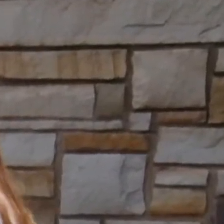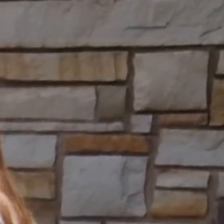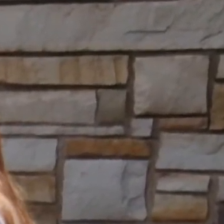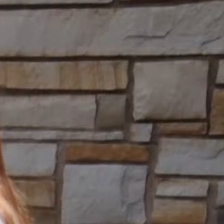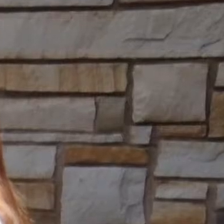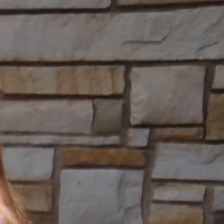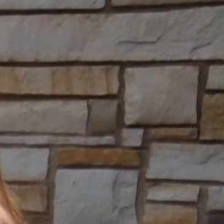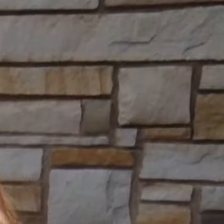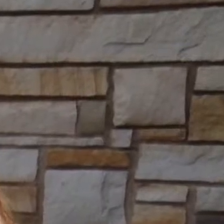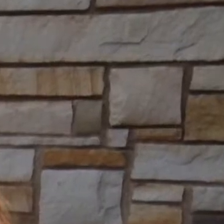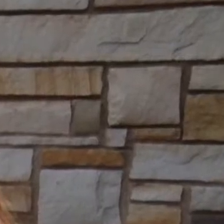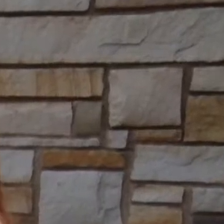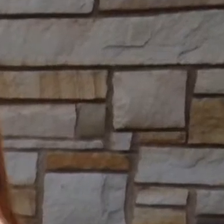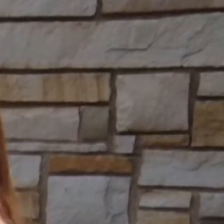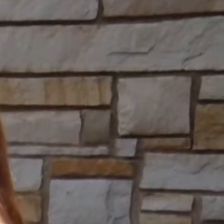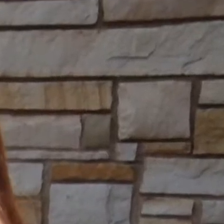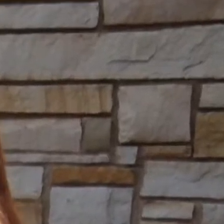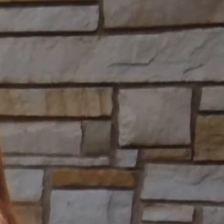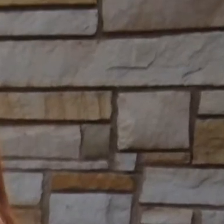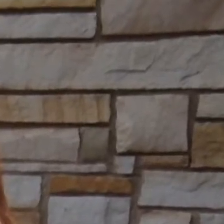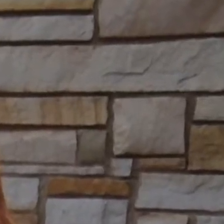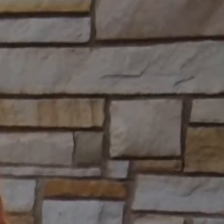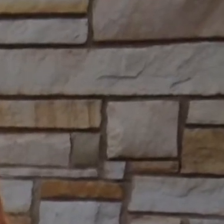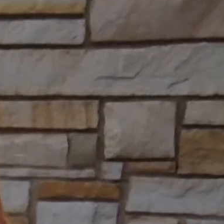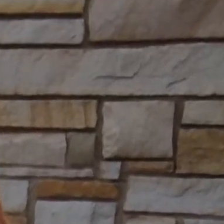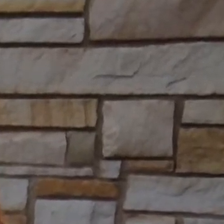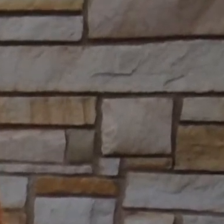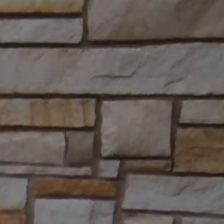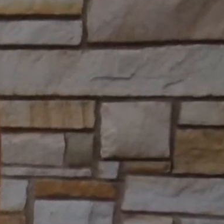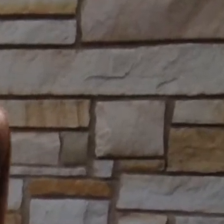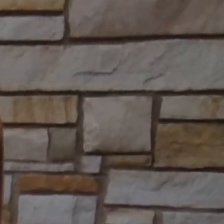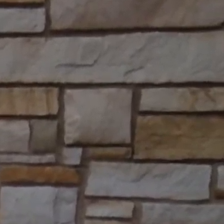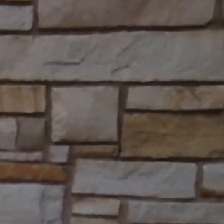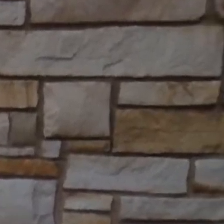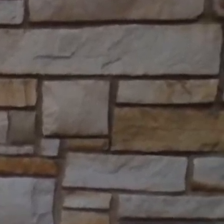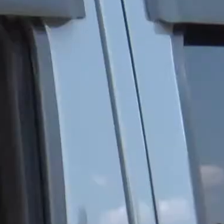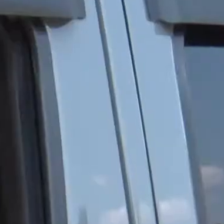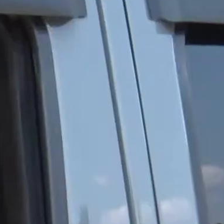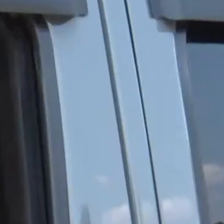This is yours. You won this in a drawing.